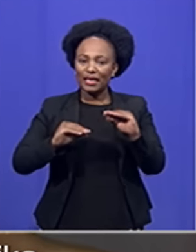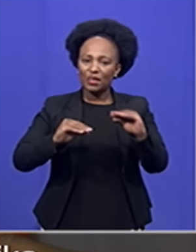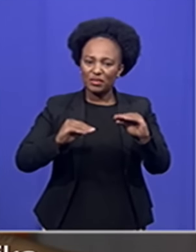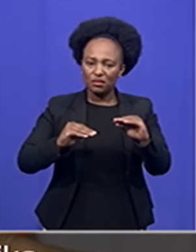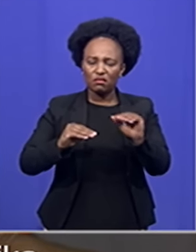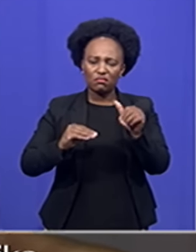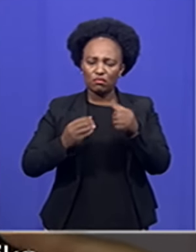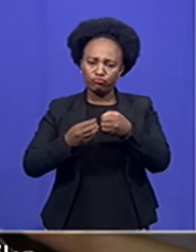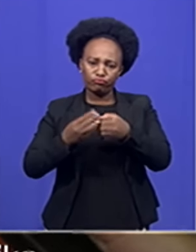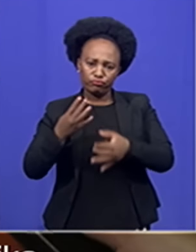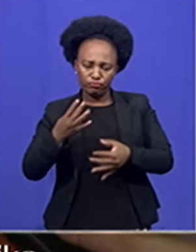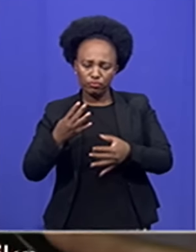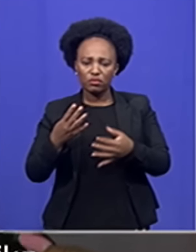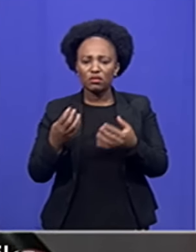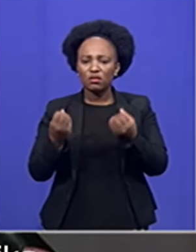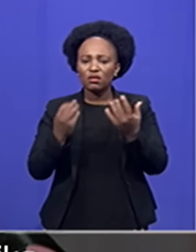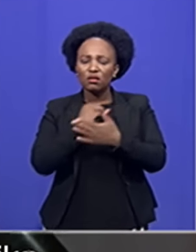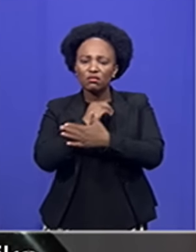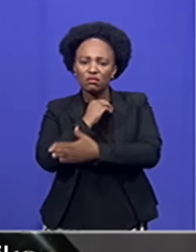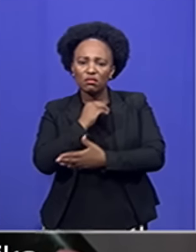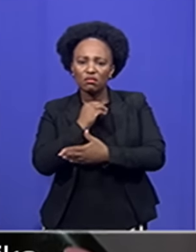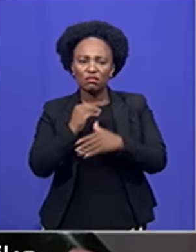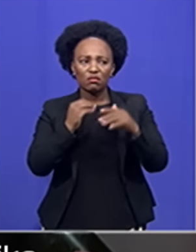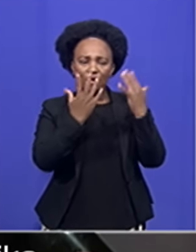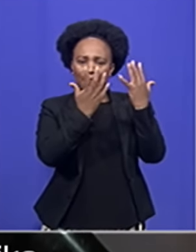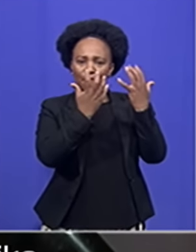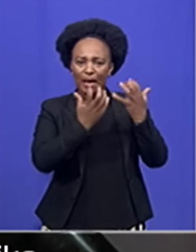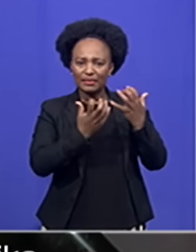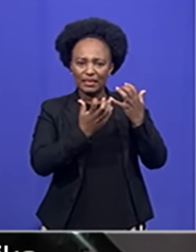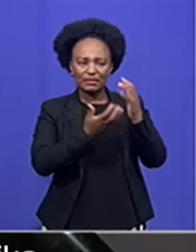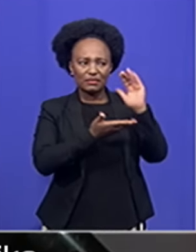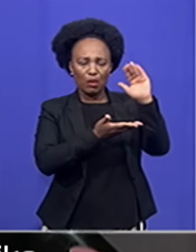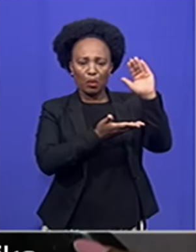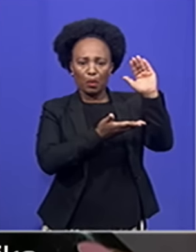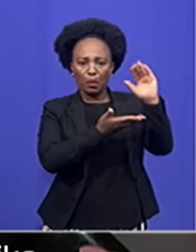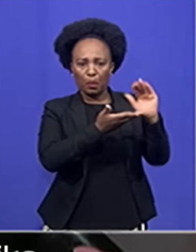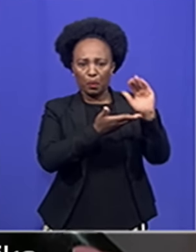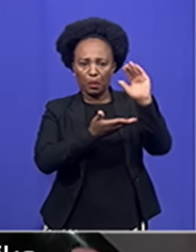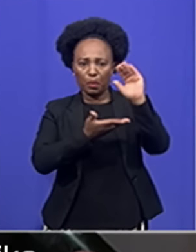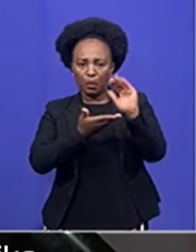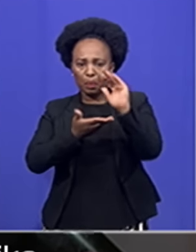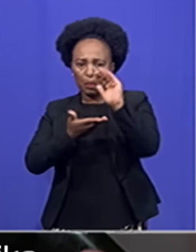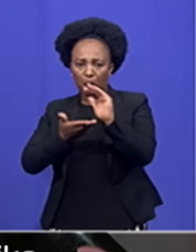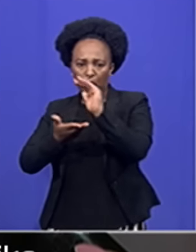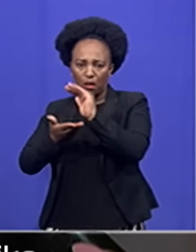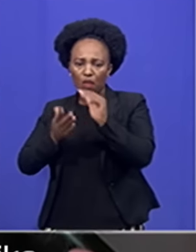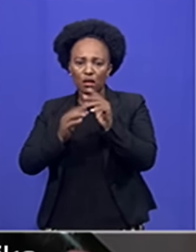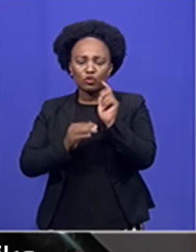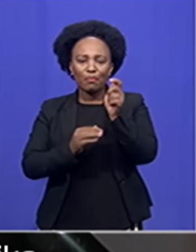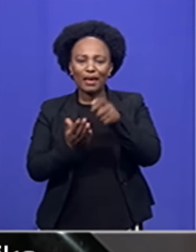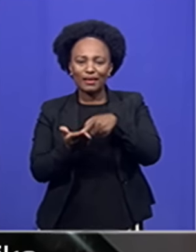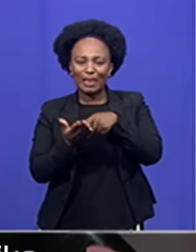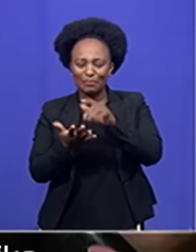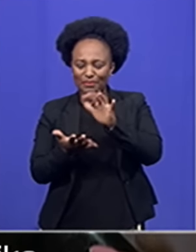yalo felletsa le gore dinaga di felletsa di na le di-budget cuts ko di helletsa di divertelwa ko goreng go patalwa sekoloto